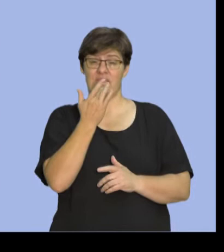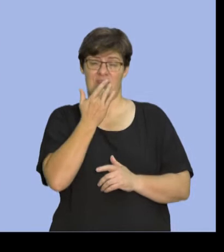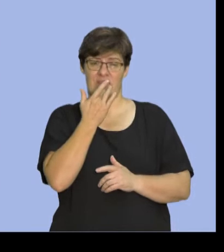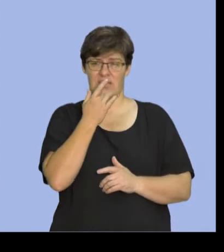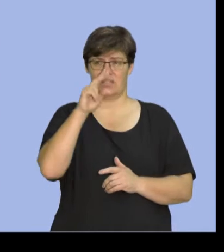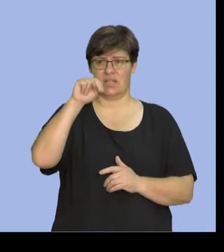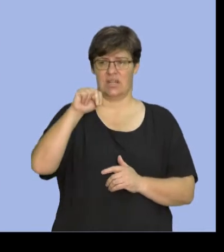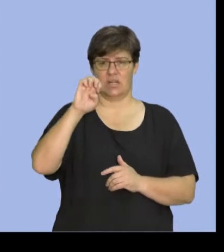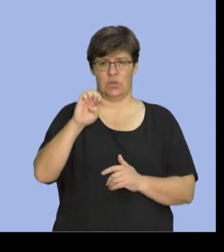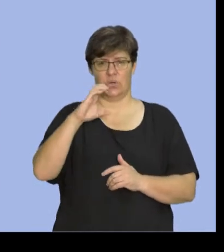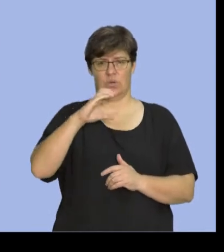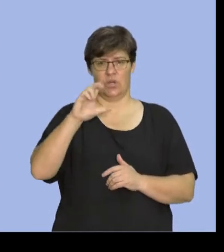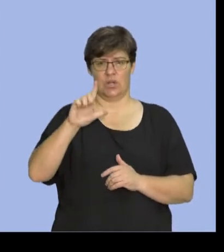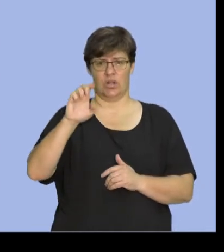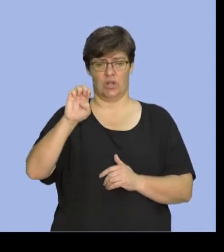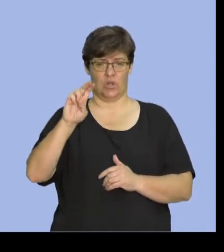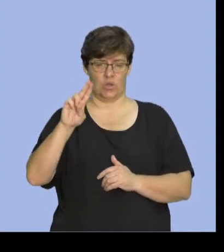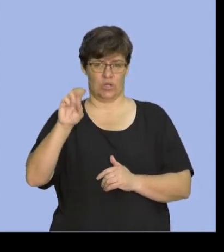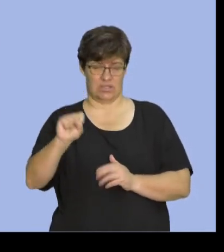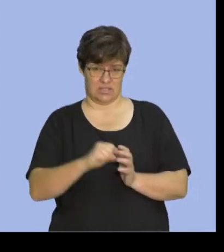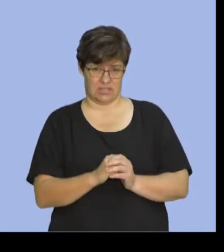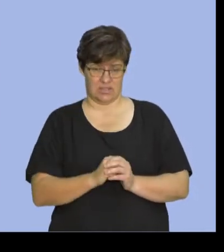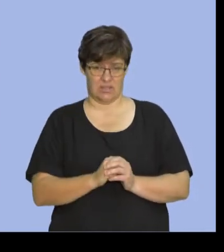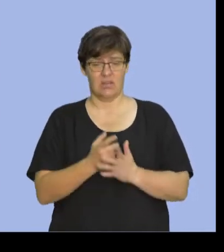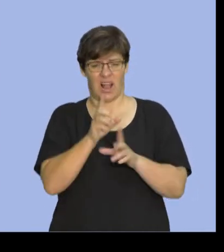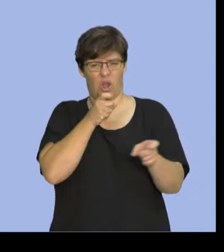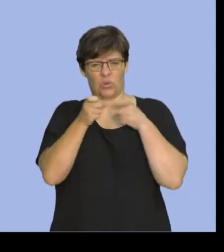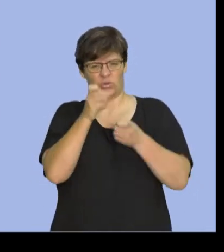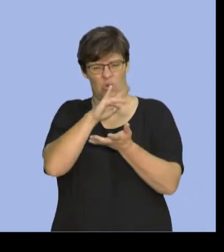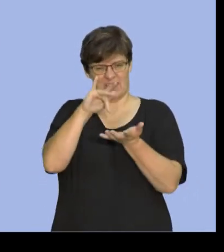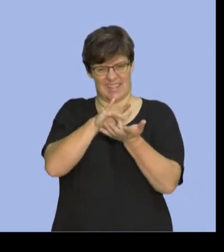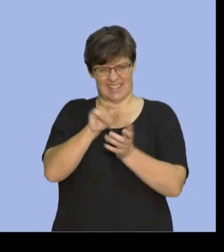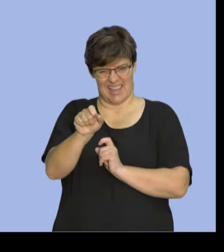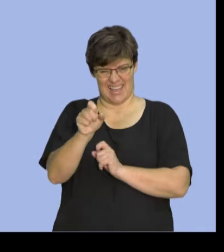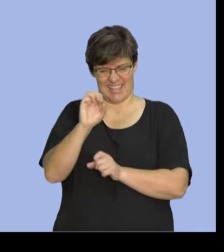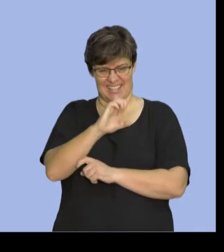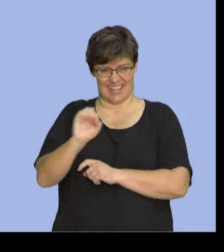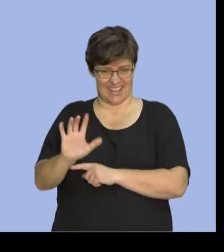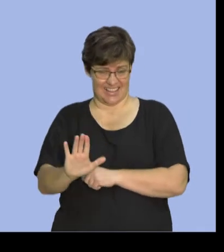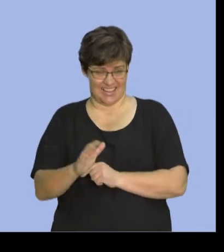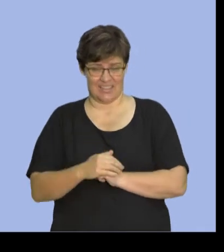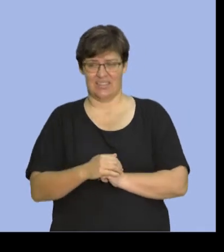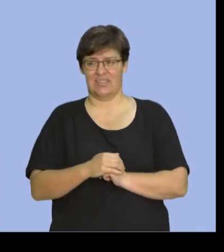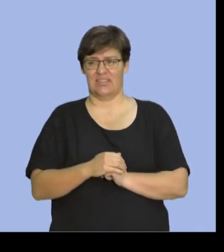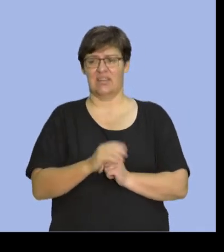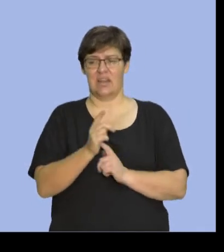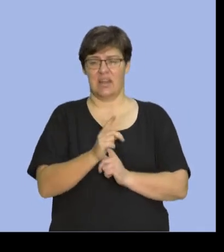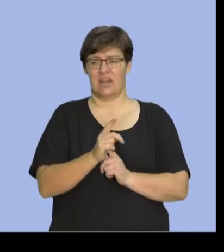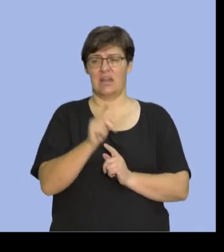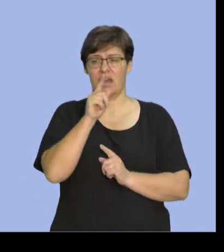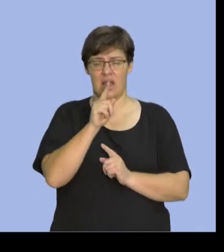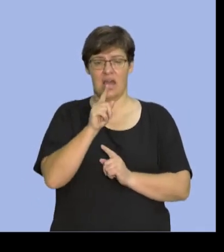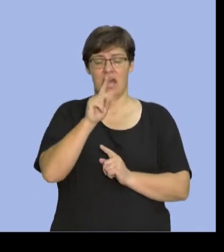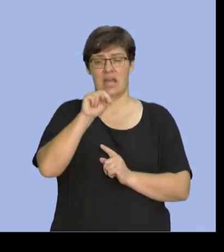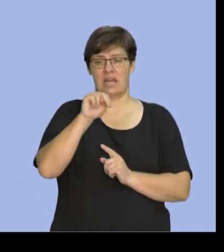organelles called the nucleus, which we often refer to as the control center of the cell, and how that membrane